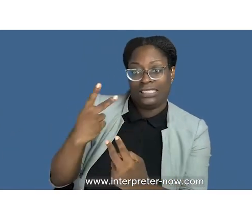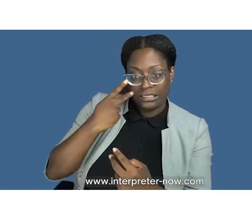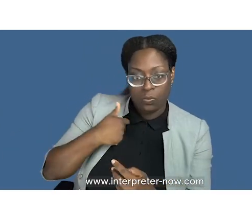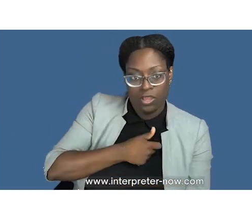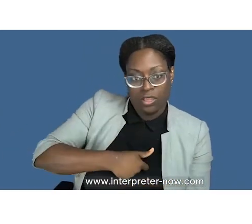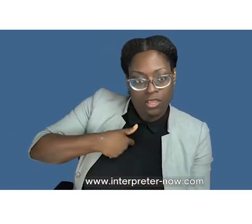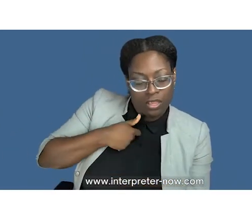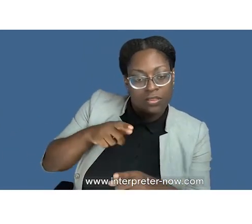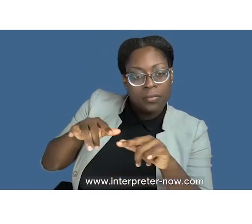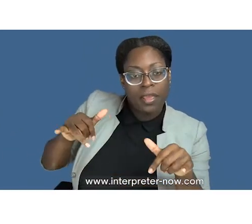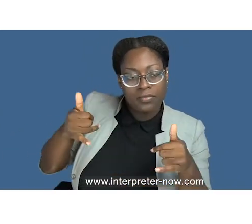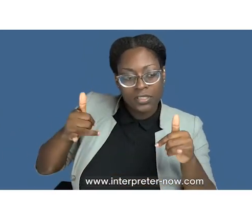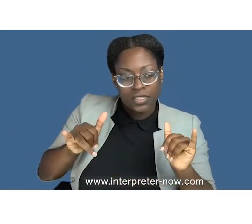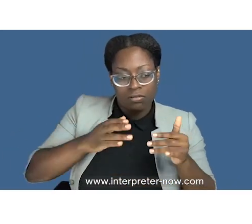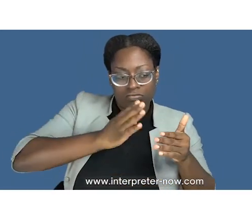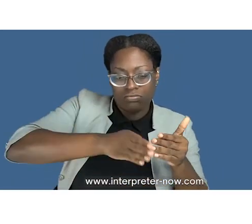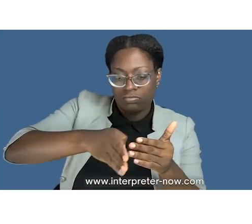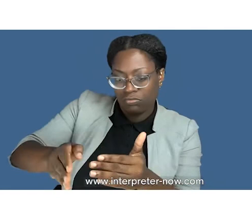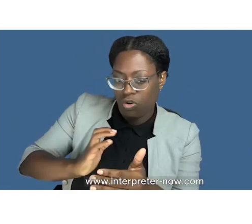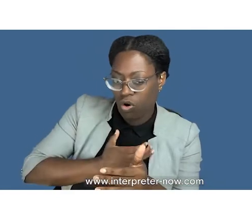seen from partner organizations or folks you've worked with?